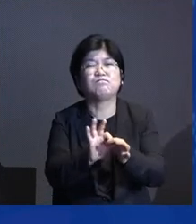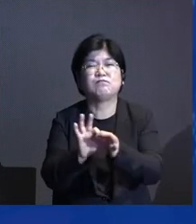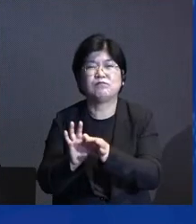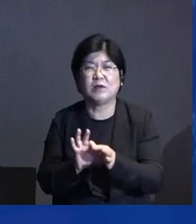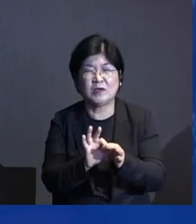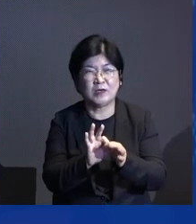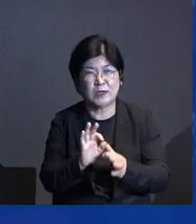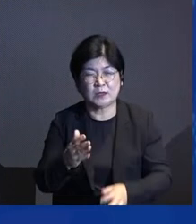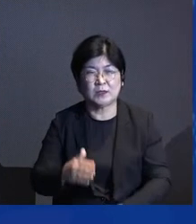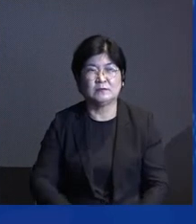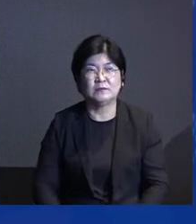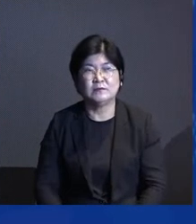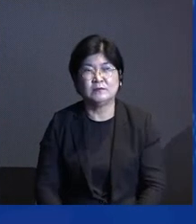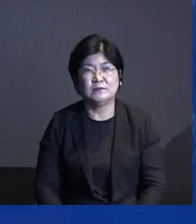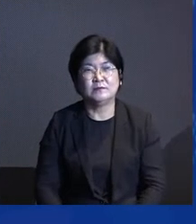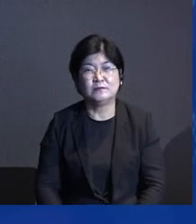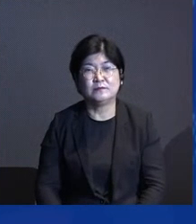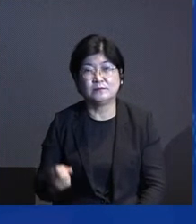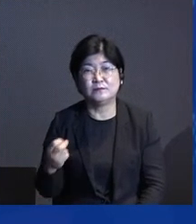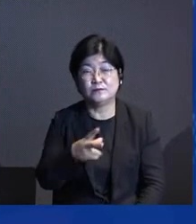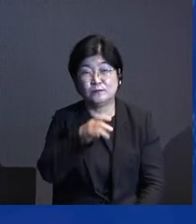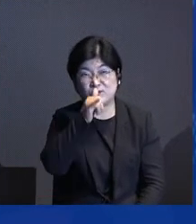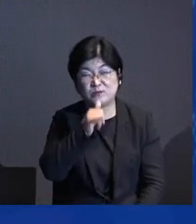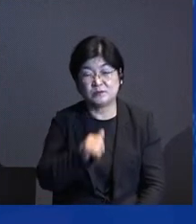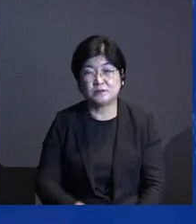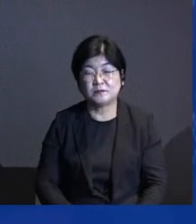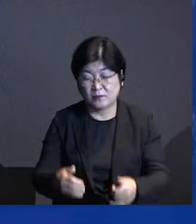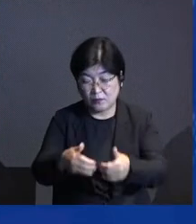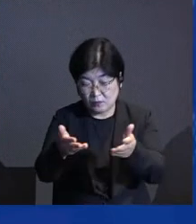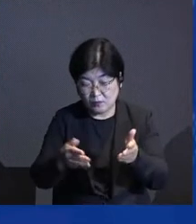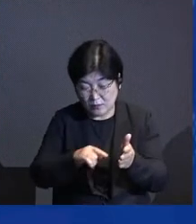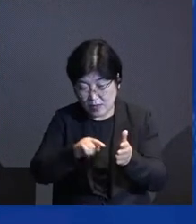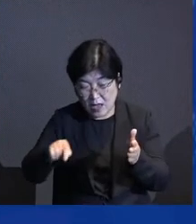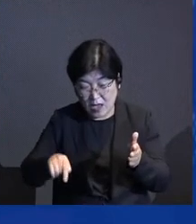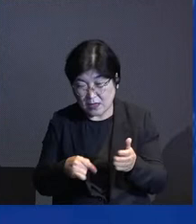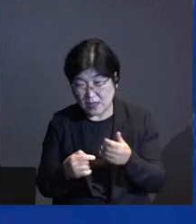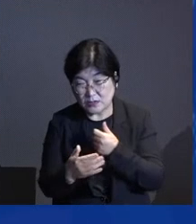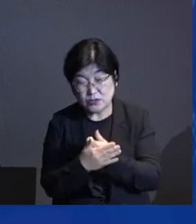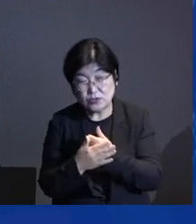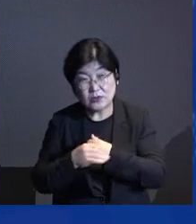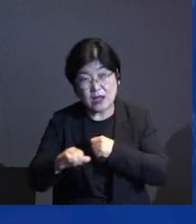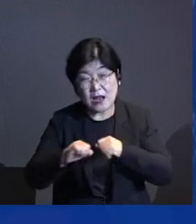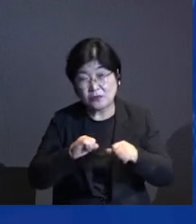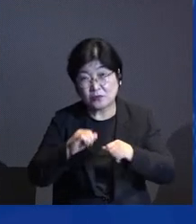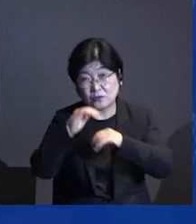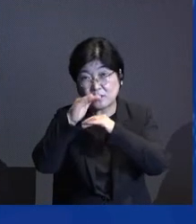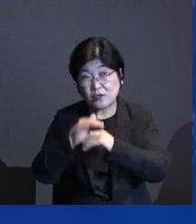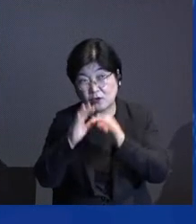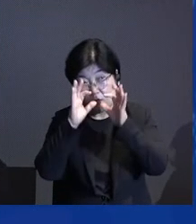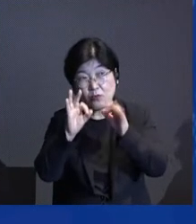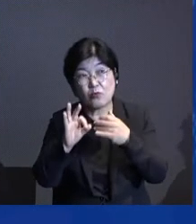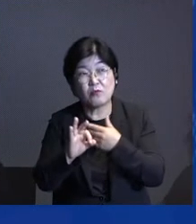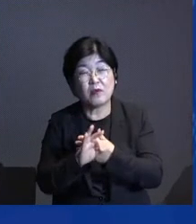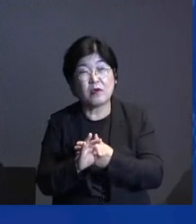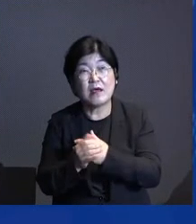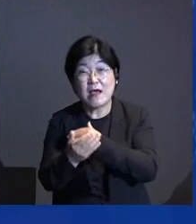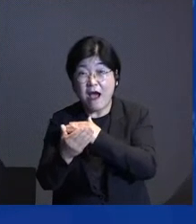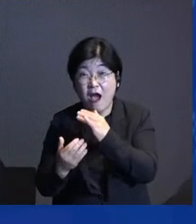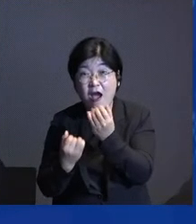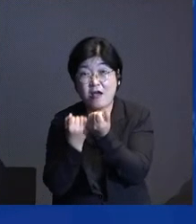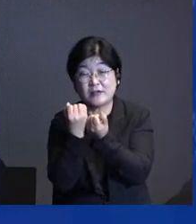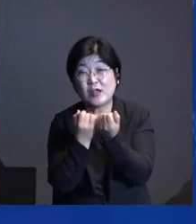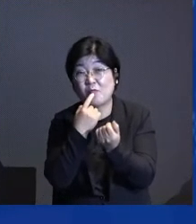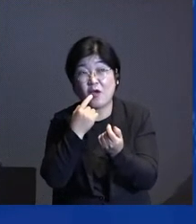for the club activities, as I mentioned earlier, the needs of older people are